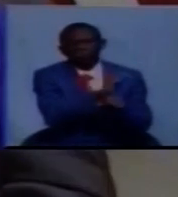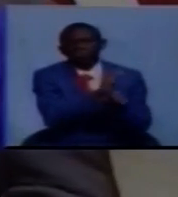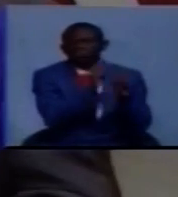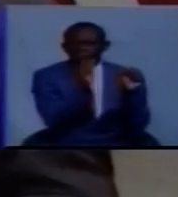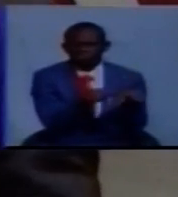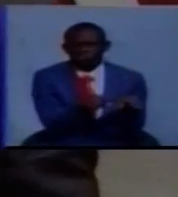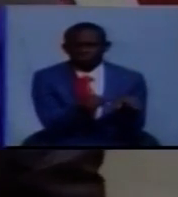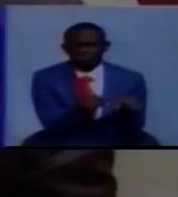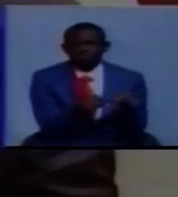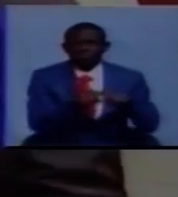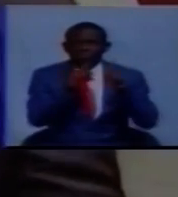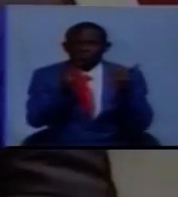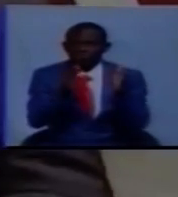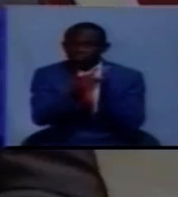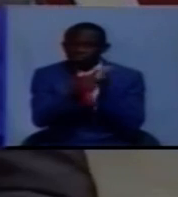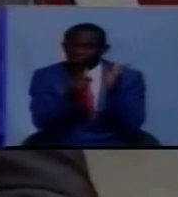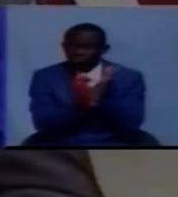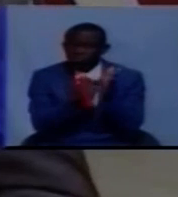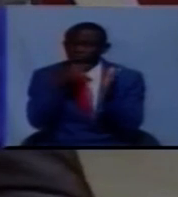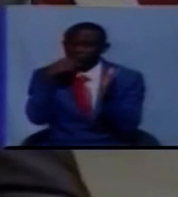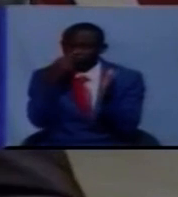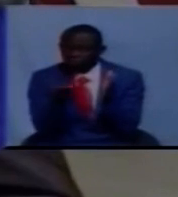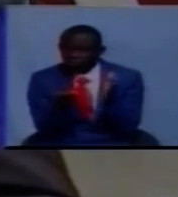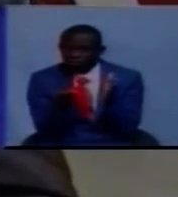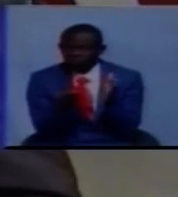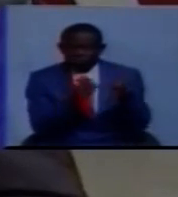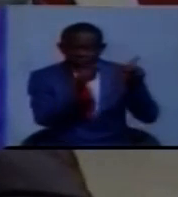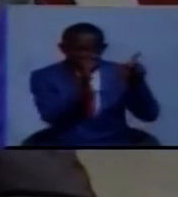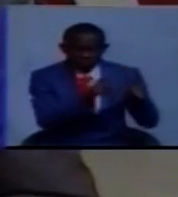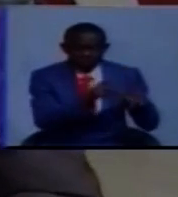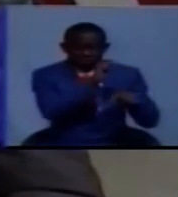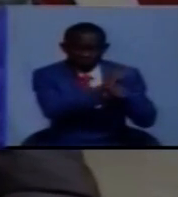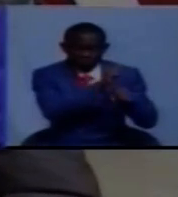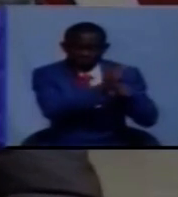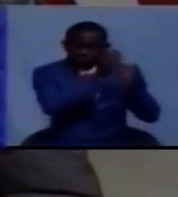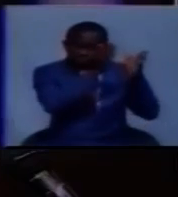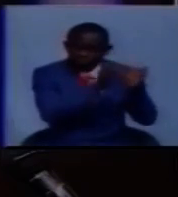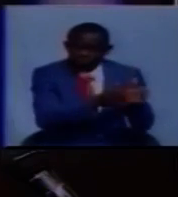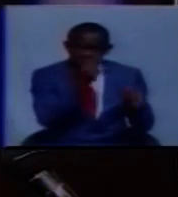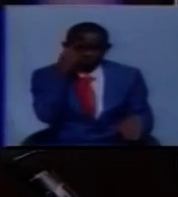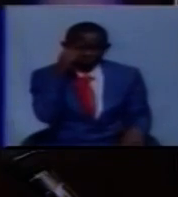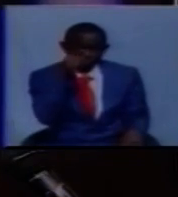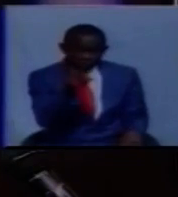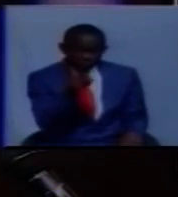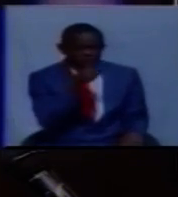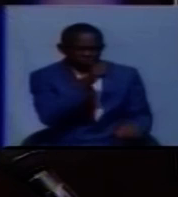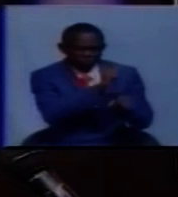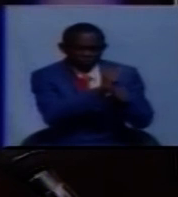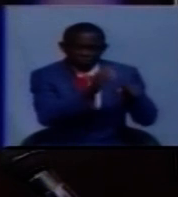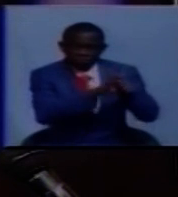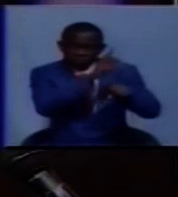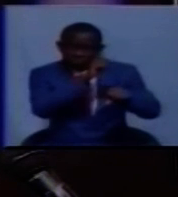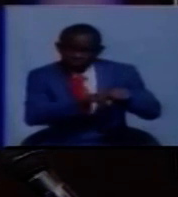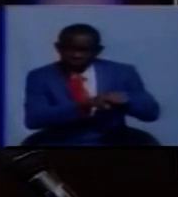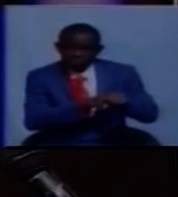you terminate a contract or before you terminate the job of a person who is working for you, even on permanent, you are supposed to give